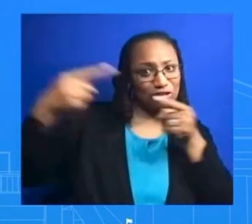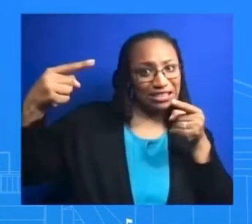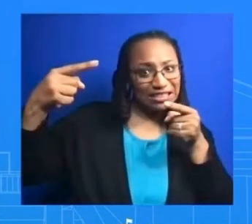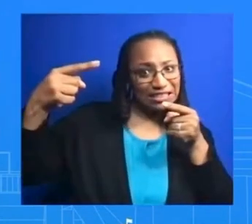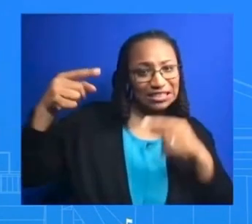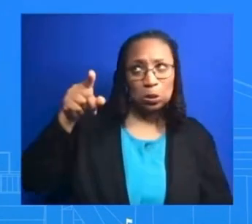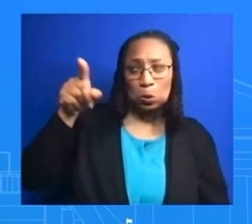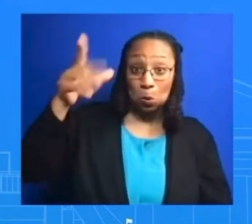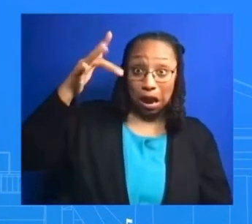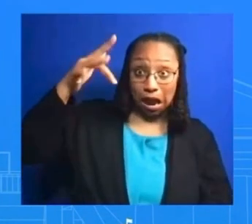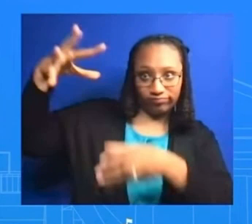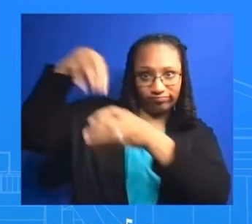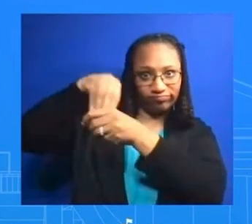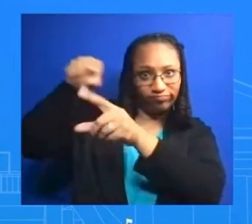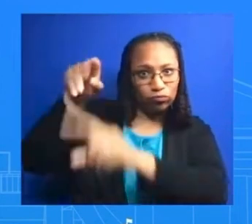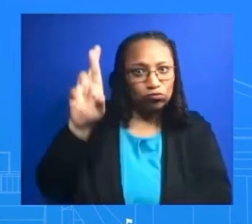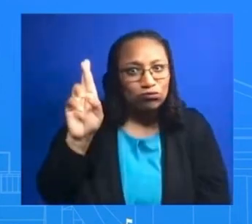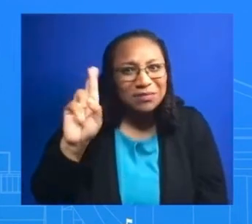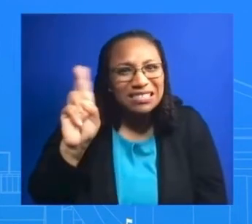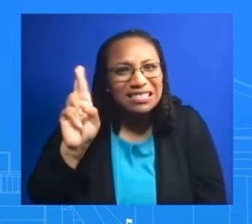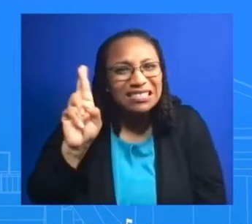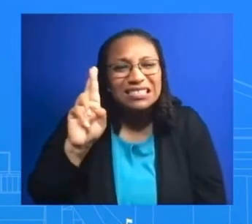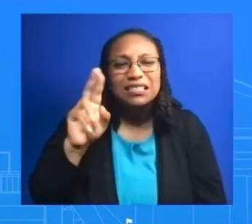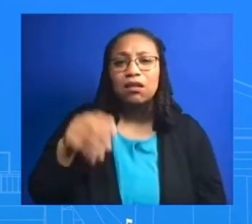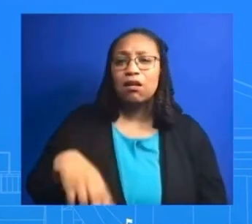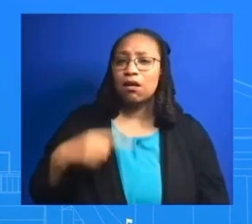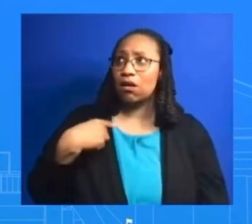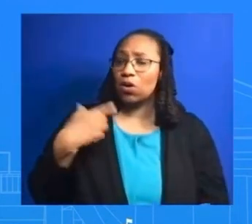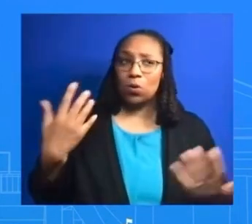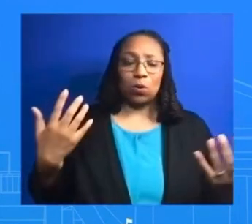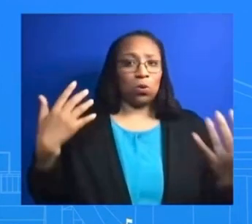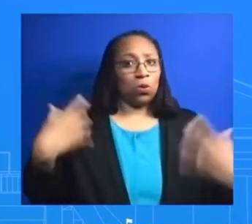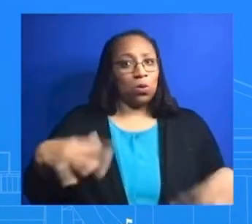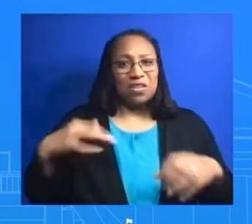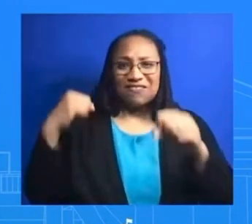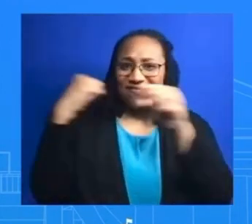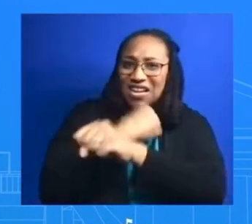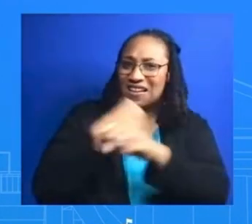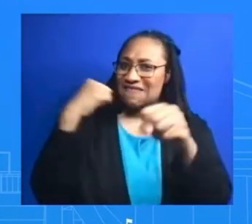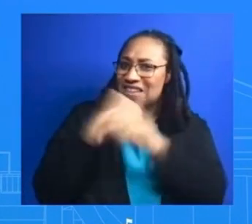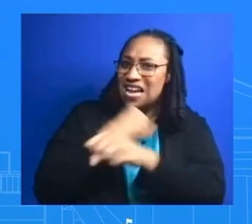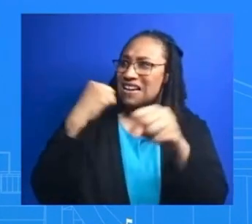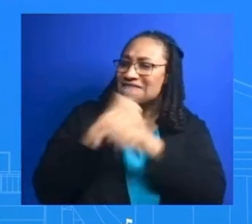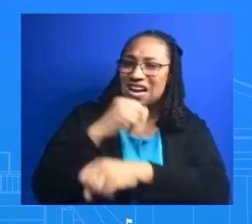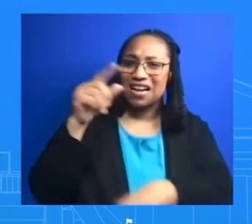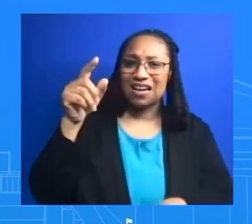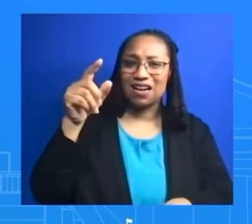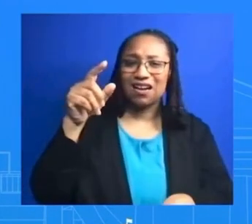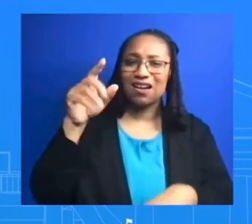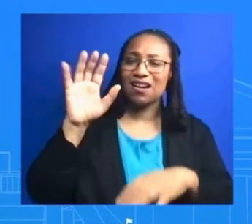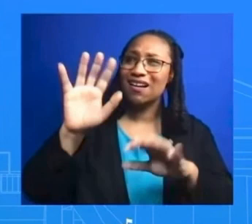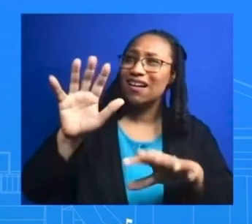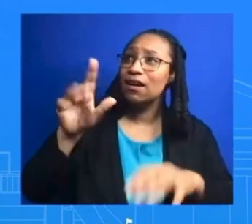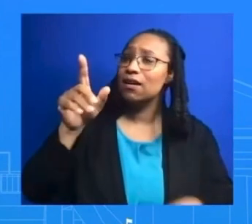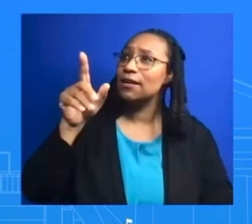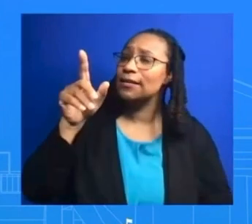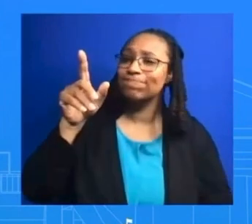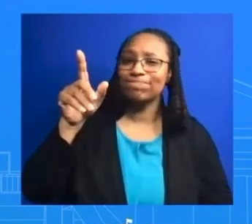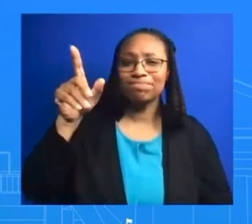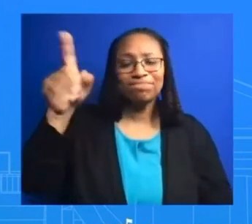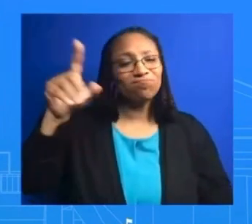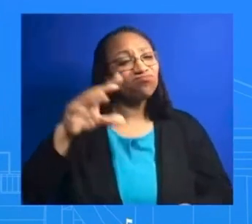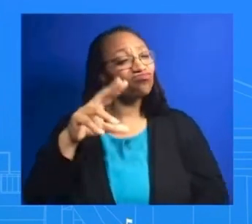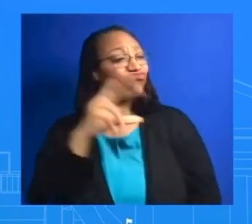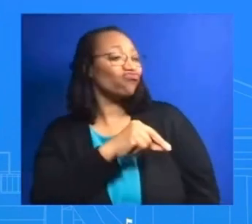so hard against a program that would have helped millions of their own constituents. They had no problem handing trillion-dollar tax